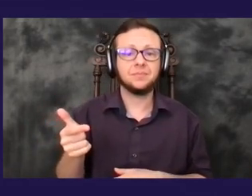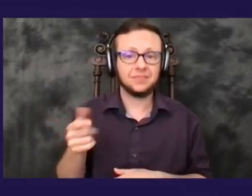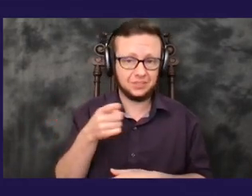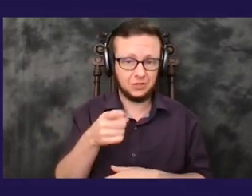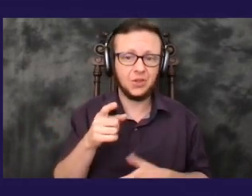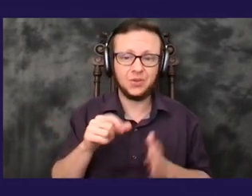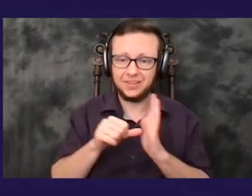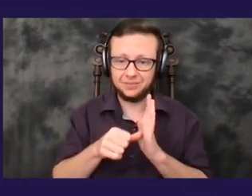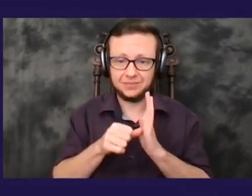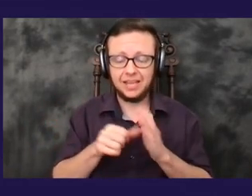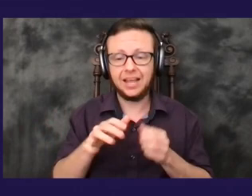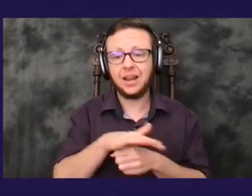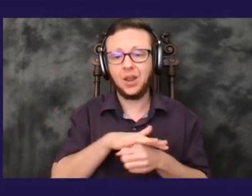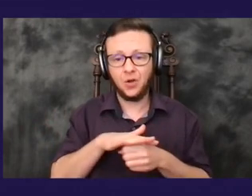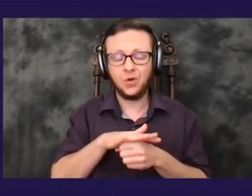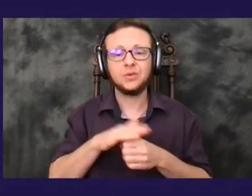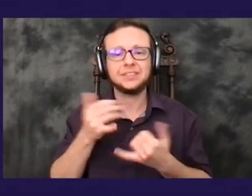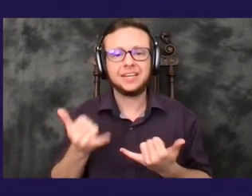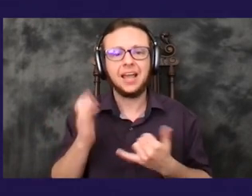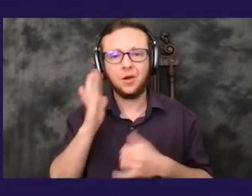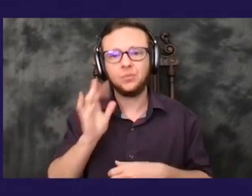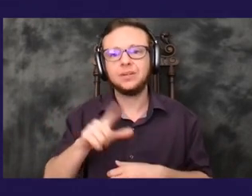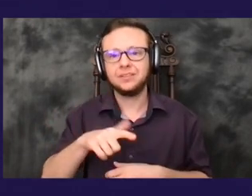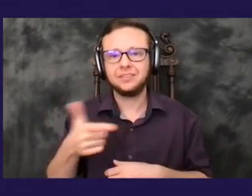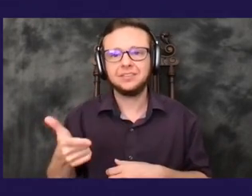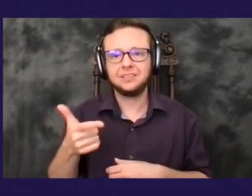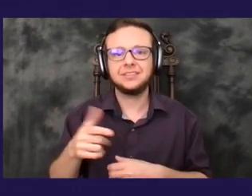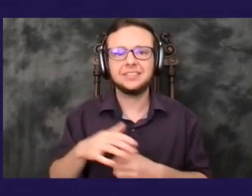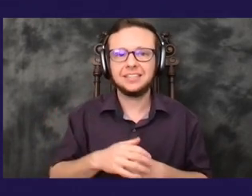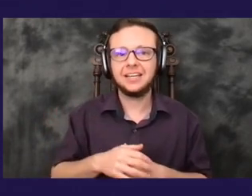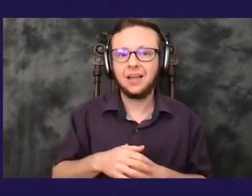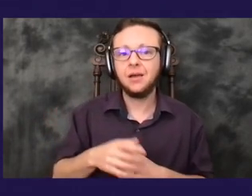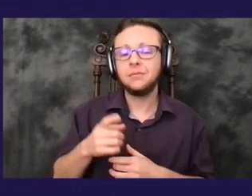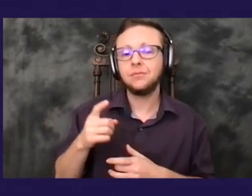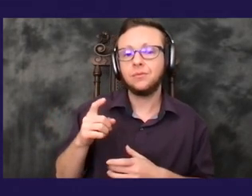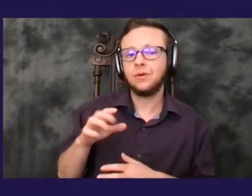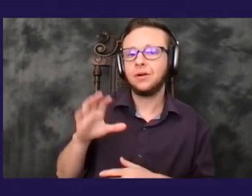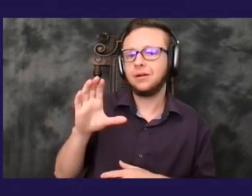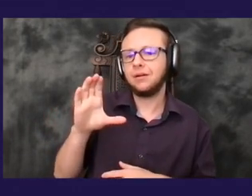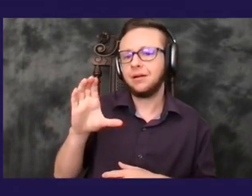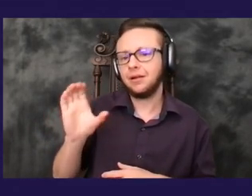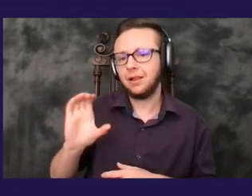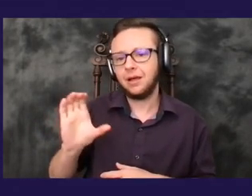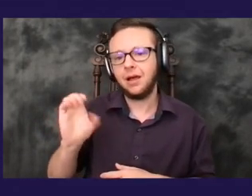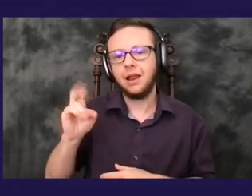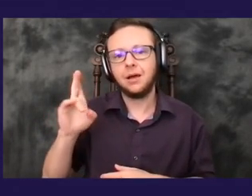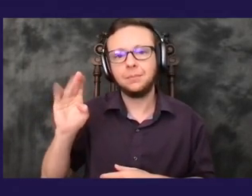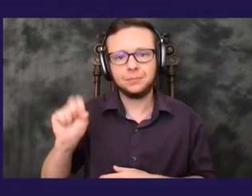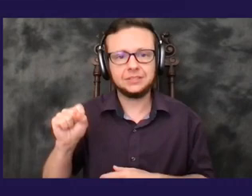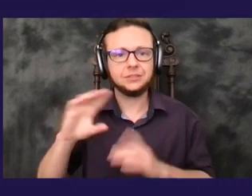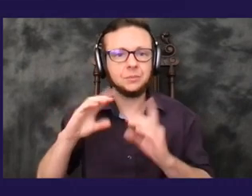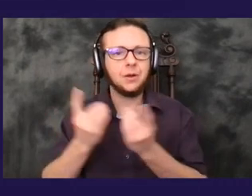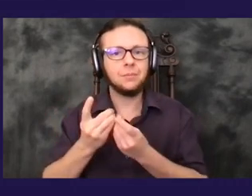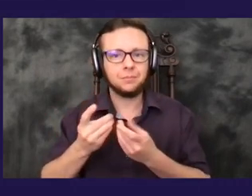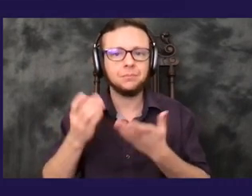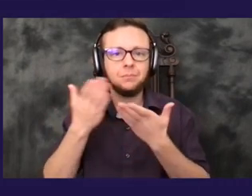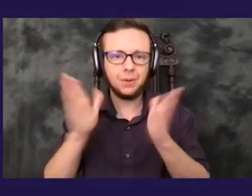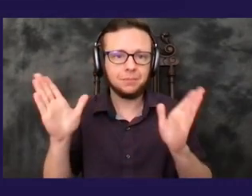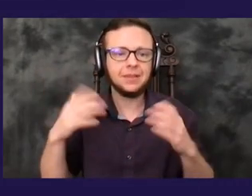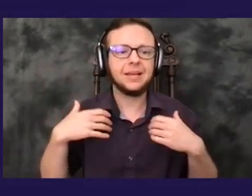piece, to Mysheika Roberts from the Columbus Department of Public Health. Thank you, Allison, and good afternoon,